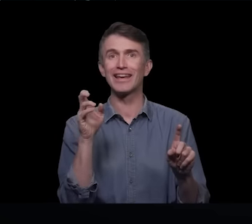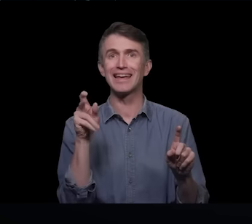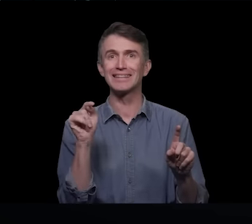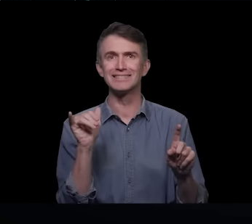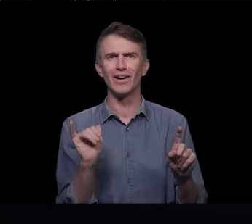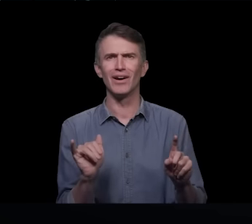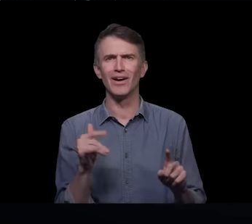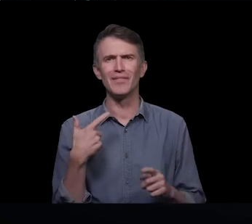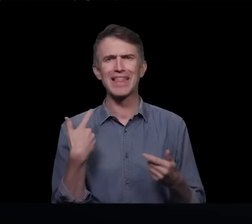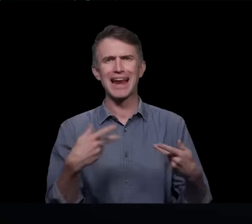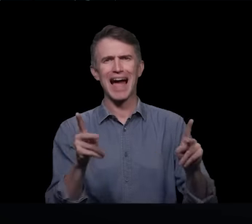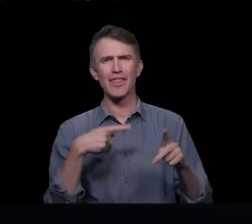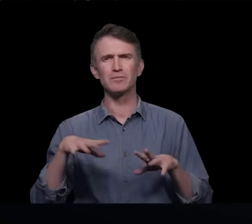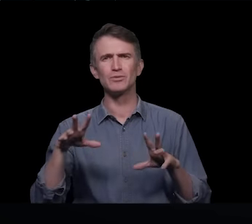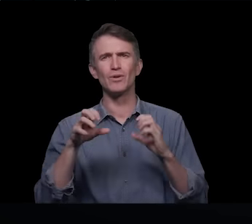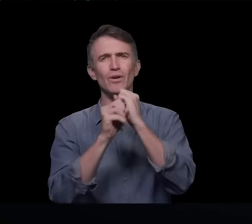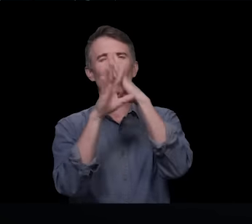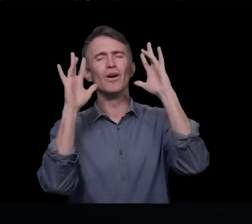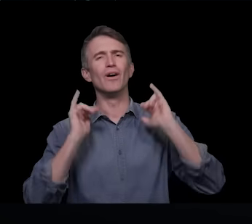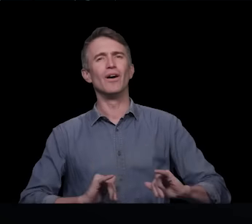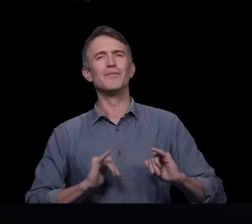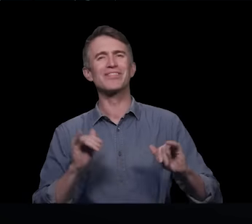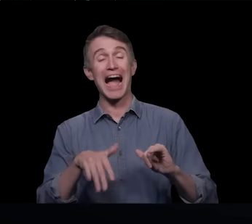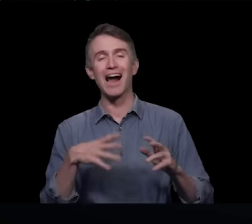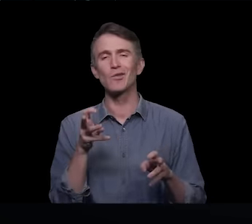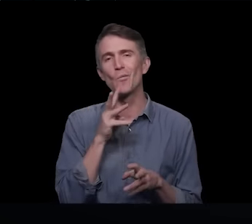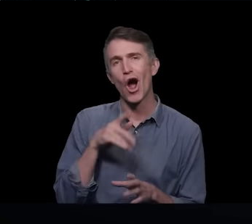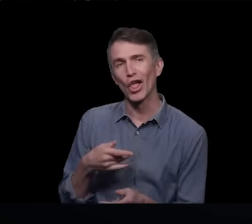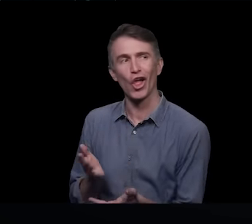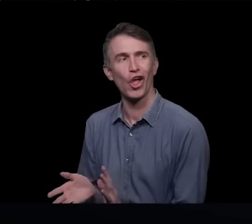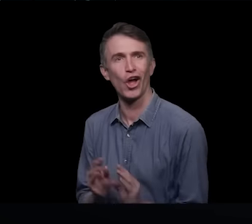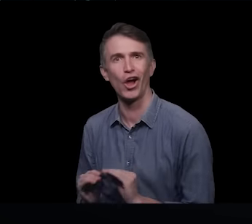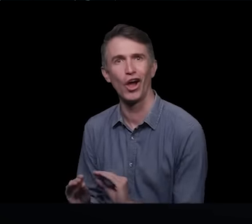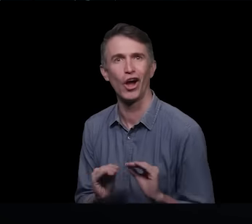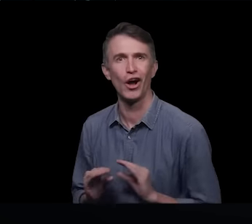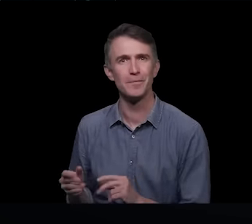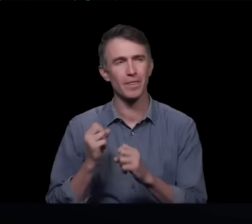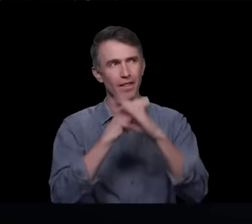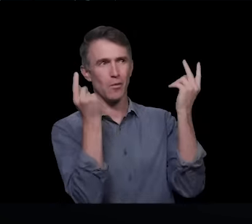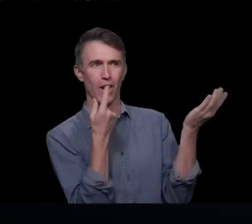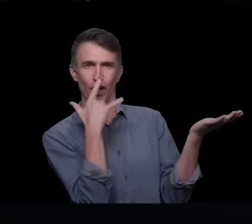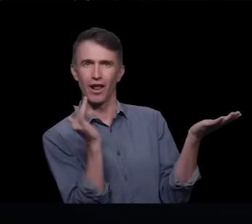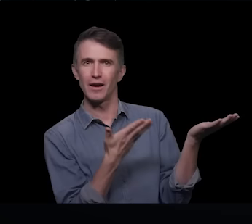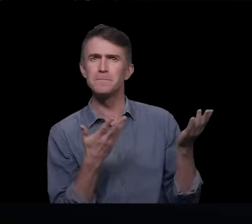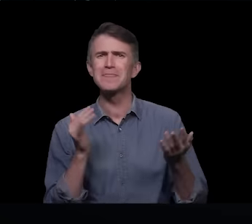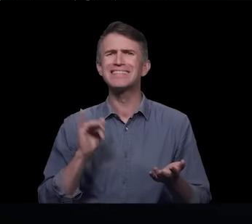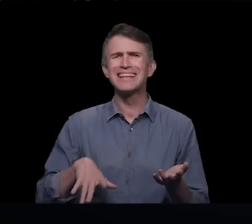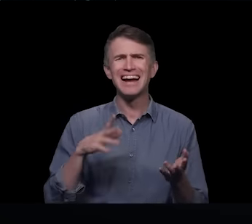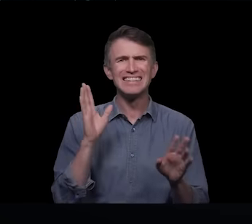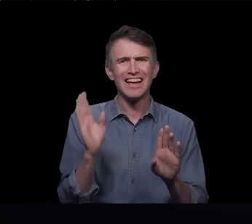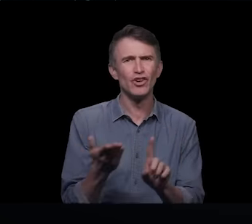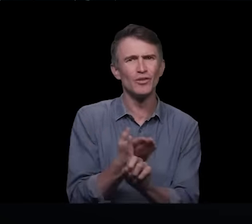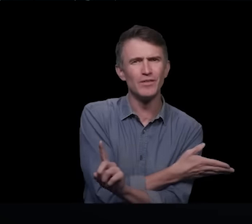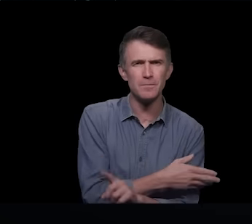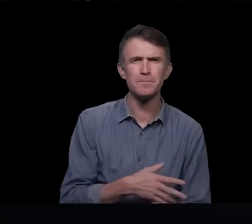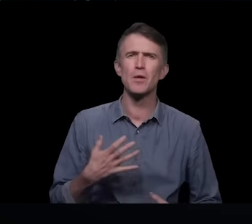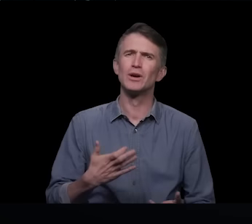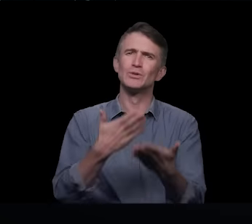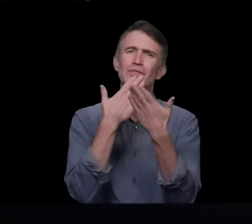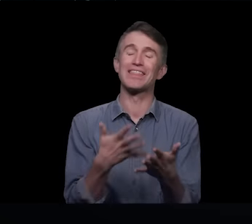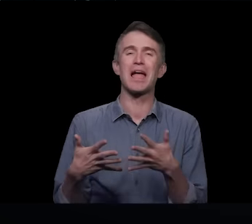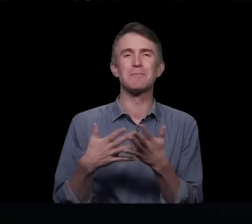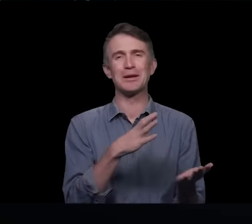Clark Kent allowed them to partake in water cooler conversations in ways they hadn't been able to before. I want to